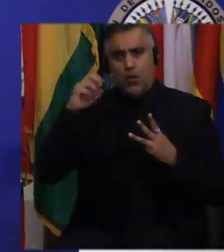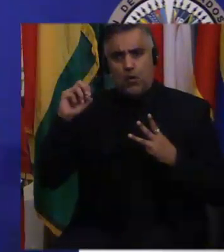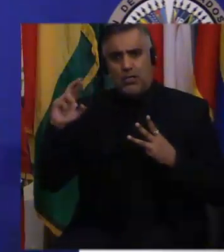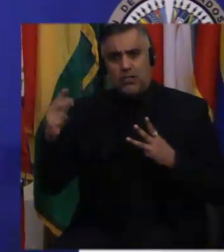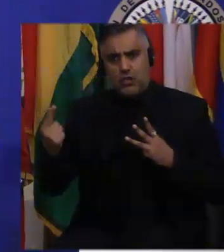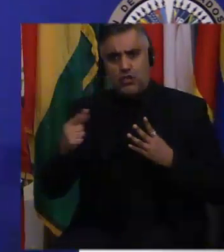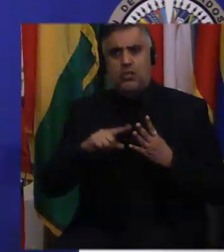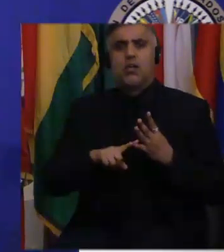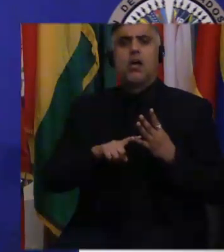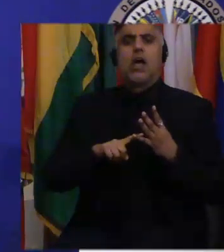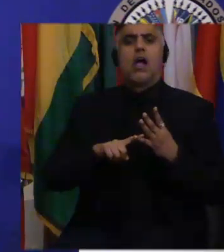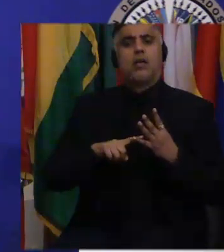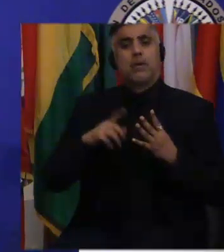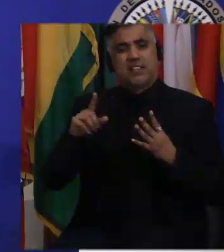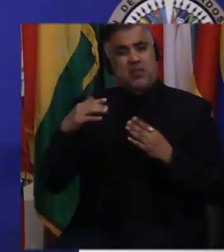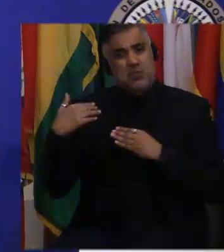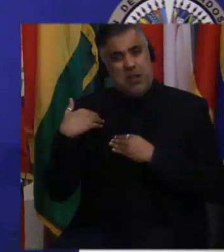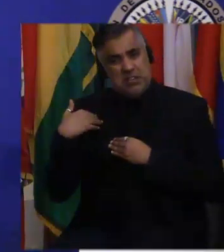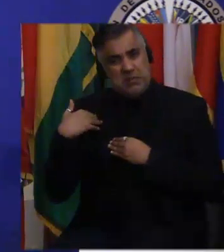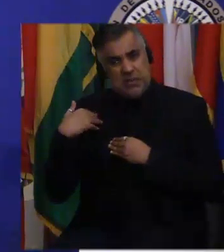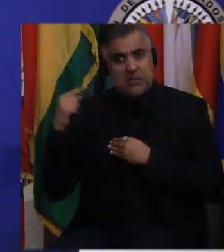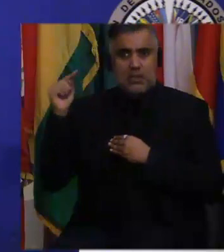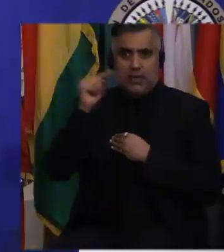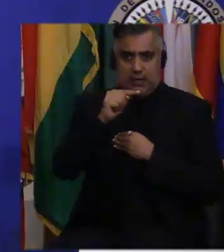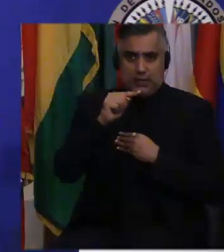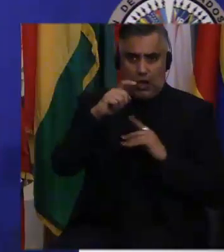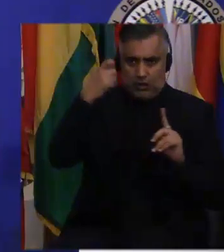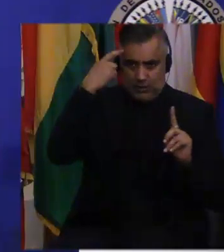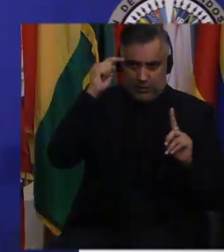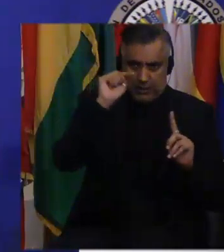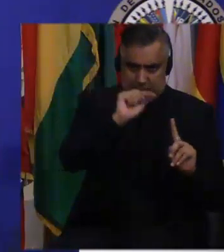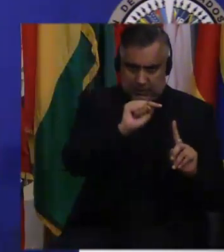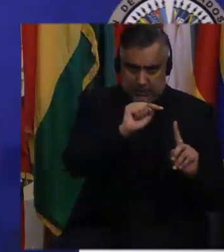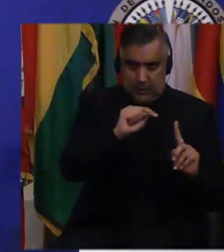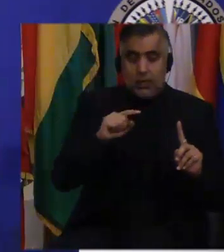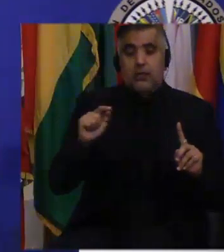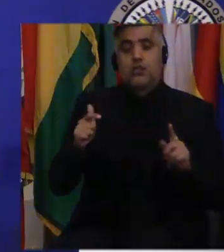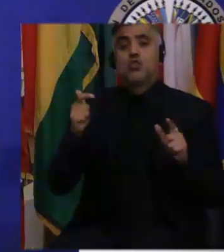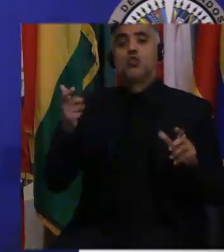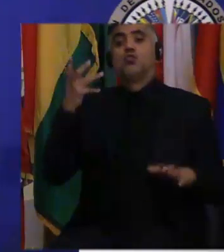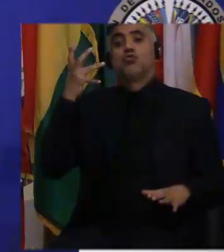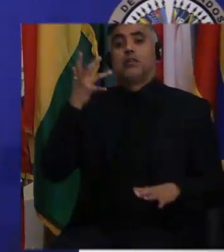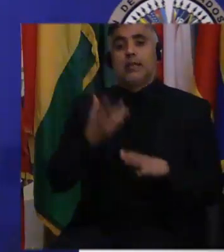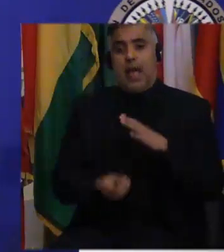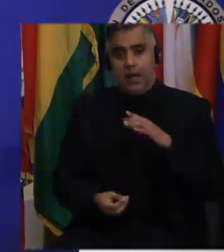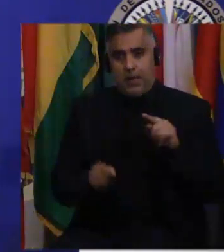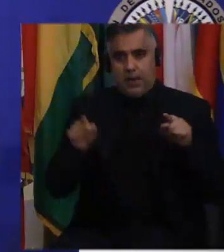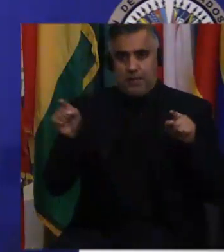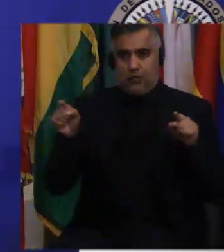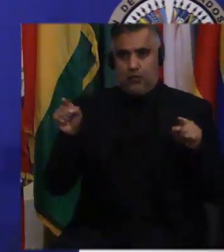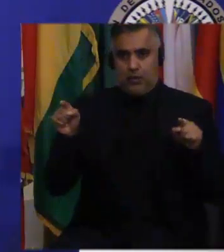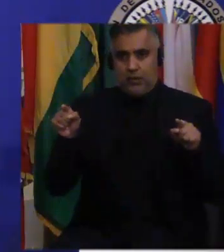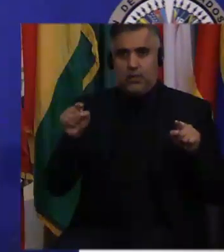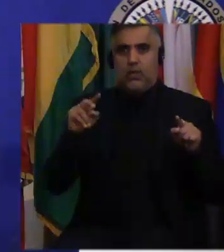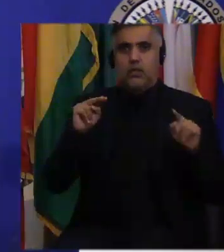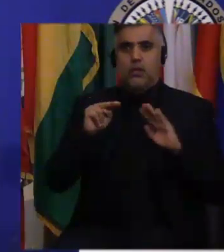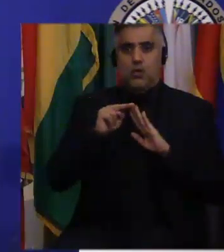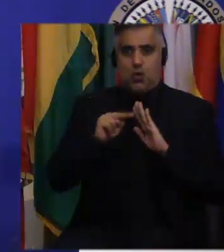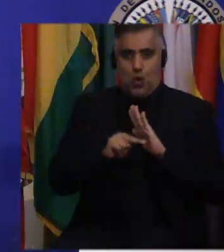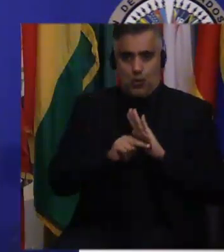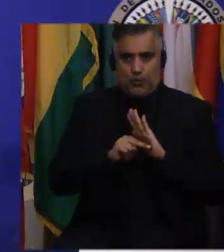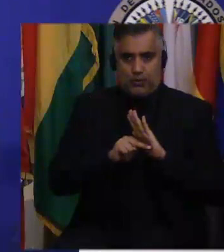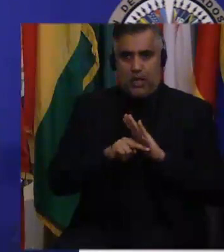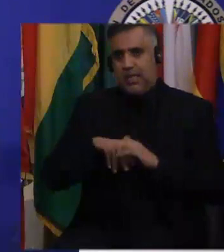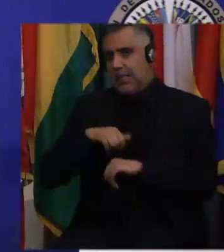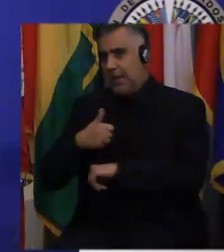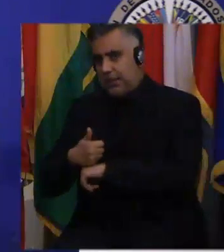main responsibility is on states. And this huge gap between norms and their